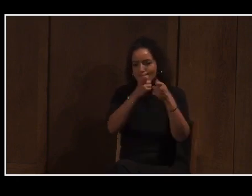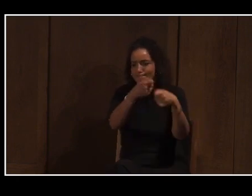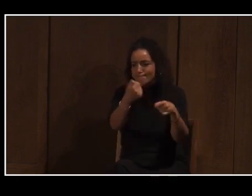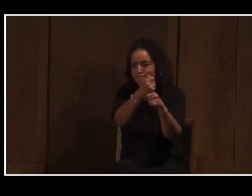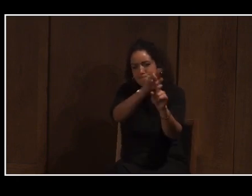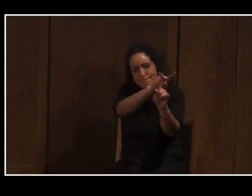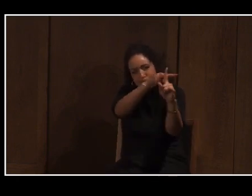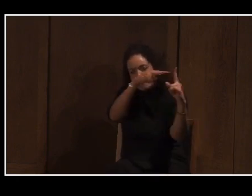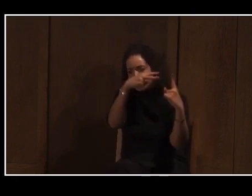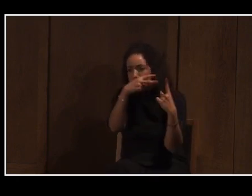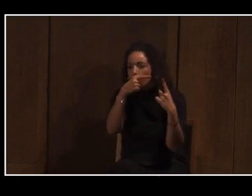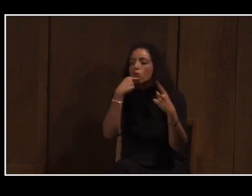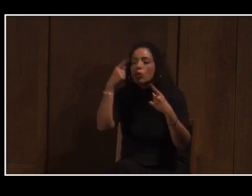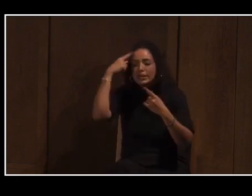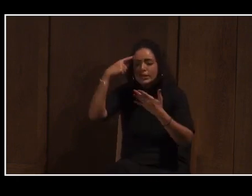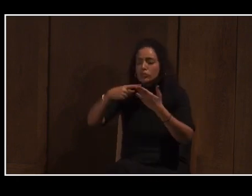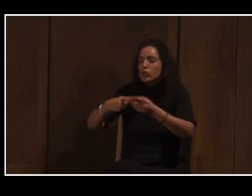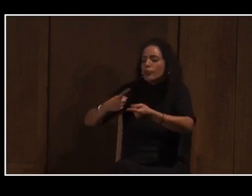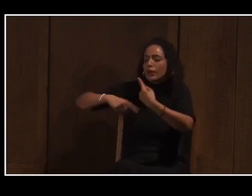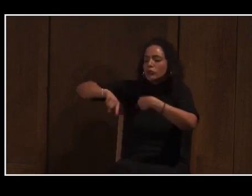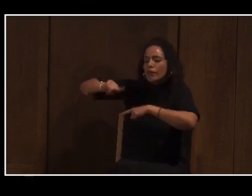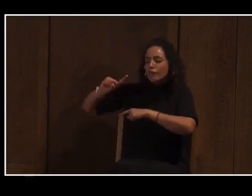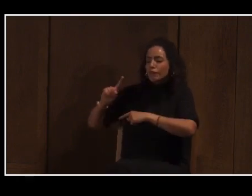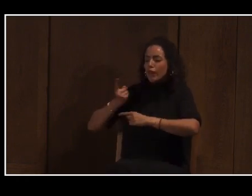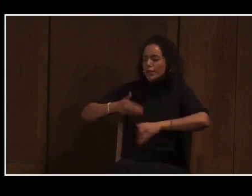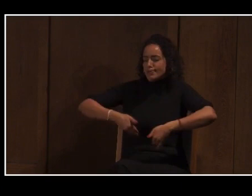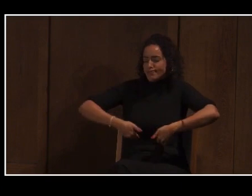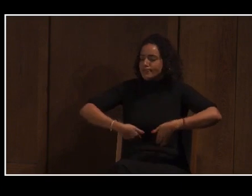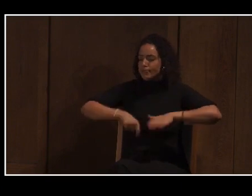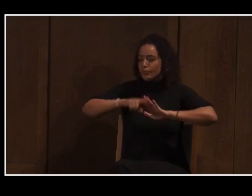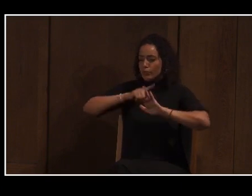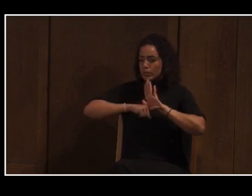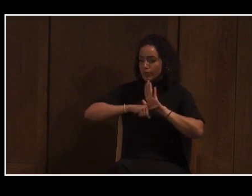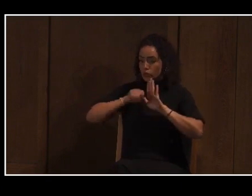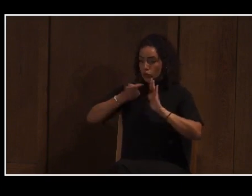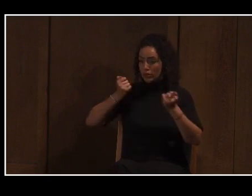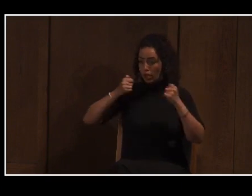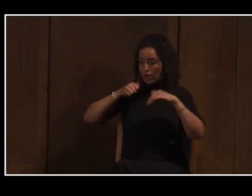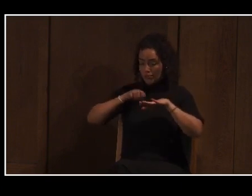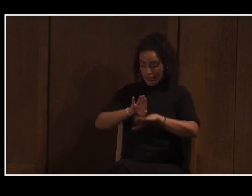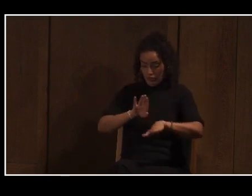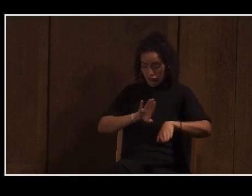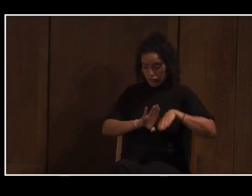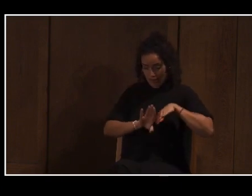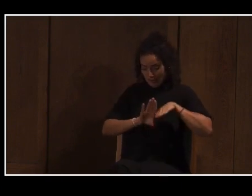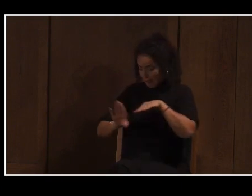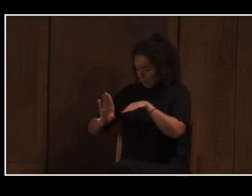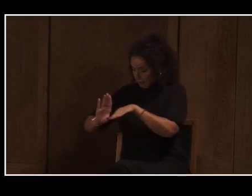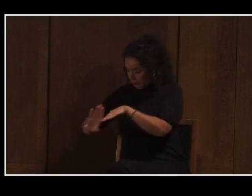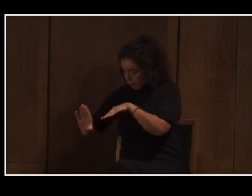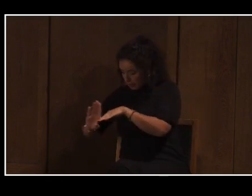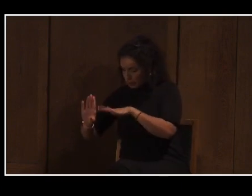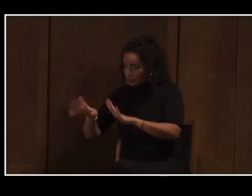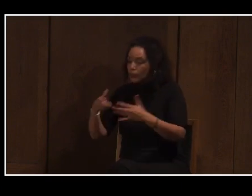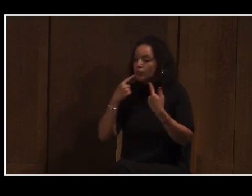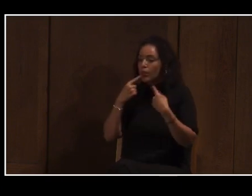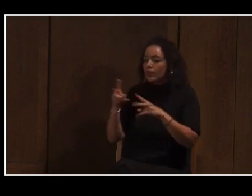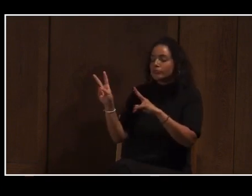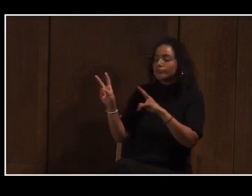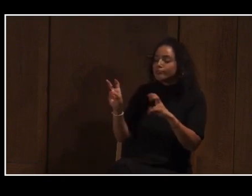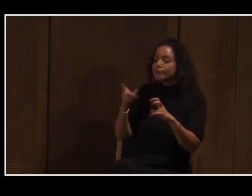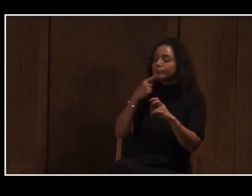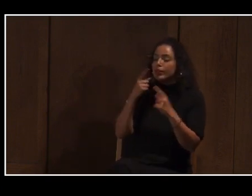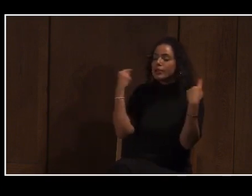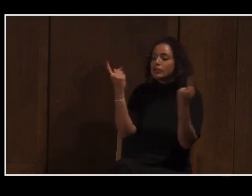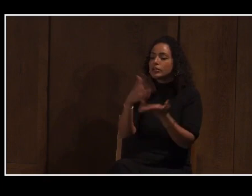first principles. And so that hybridity of practice, where I think, we have a saying in Mexico City called un, dos, tres por